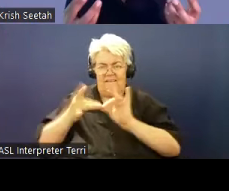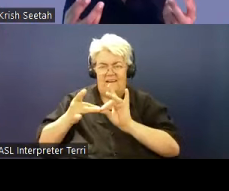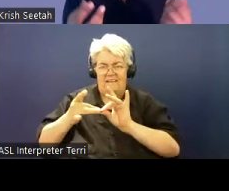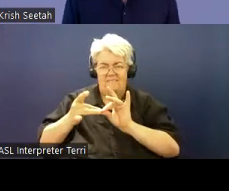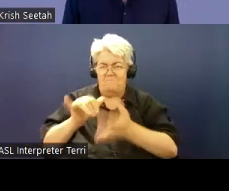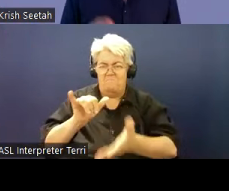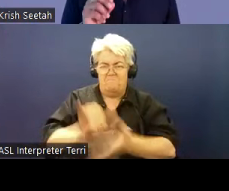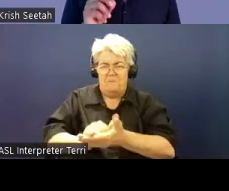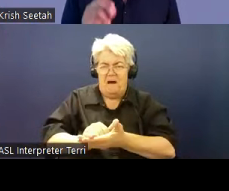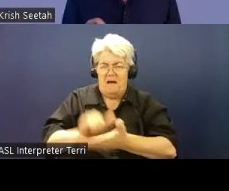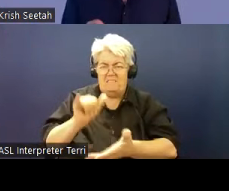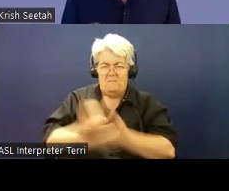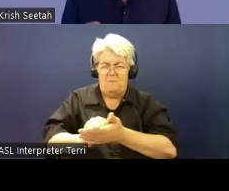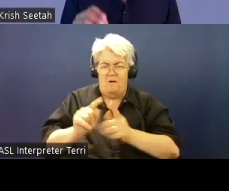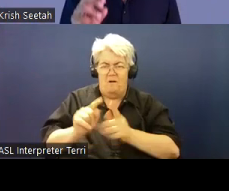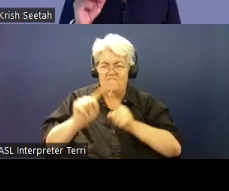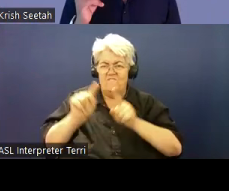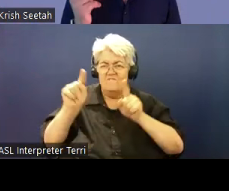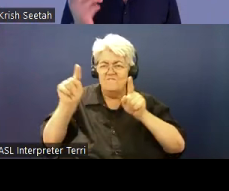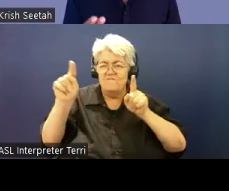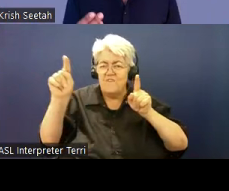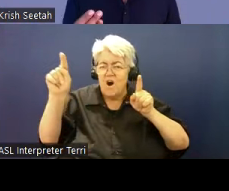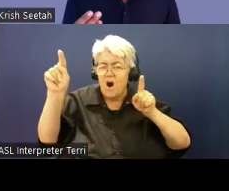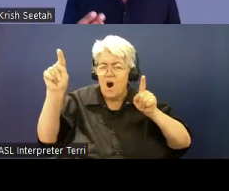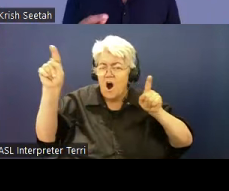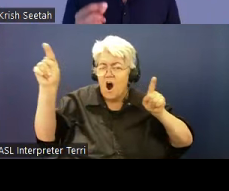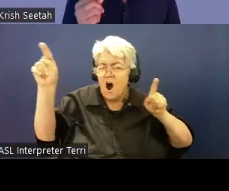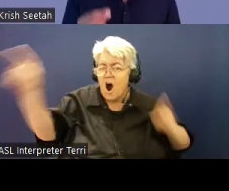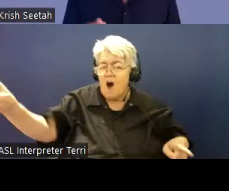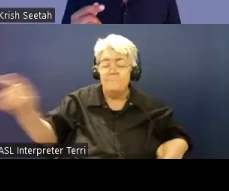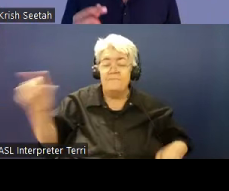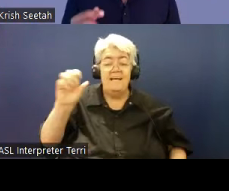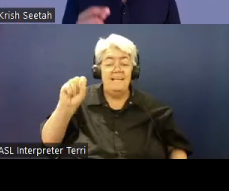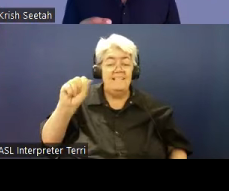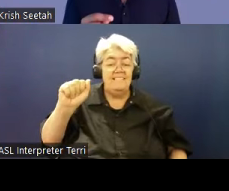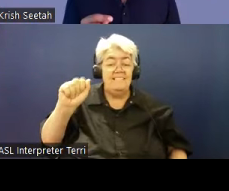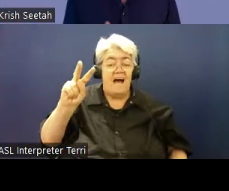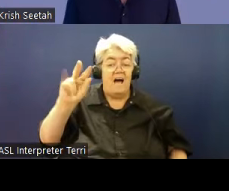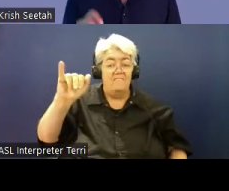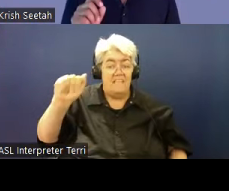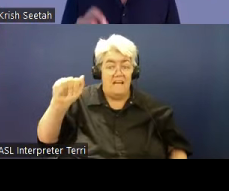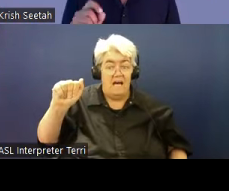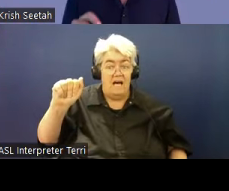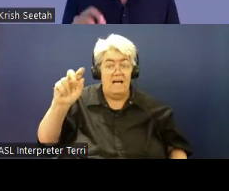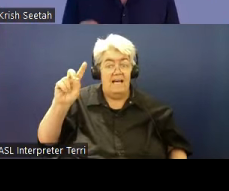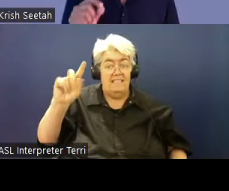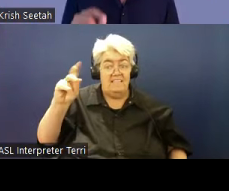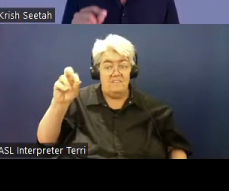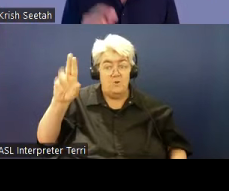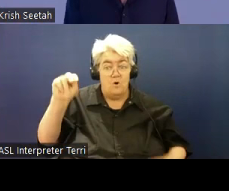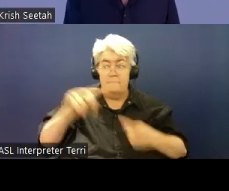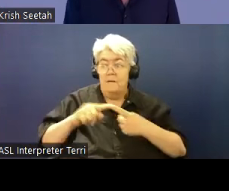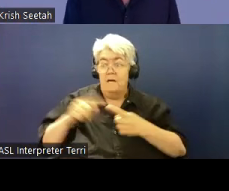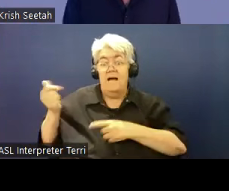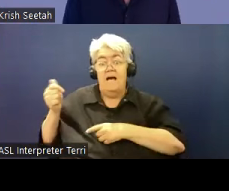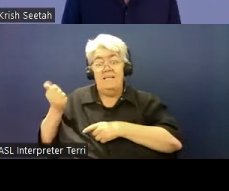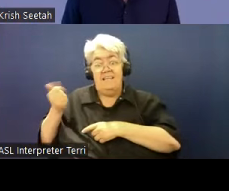them. In fact, salvia divinorum is only known to Western science from 1938,